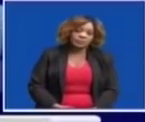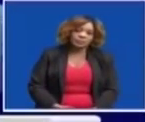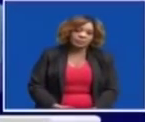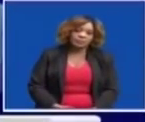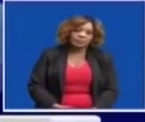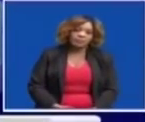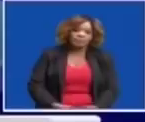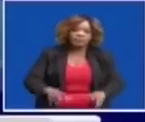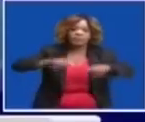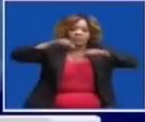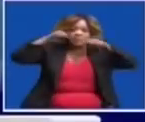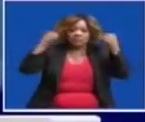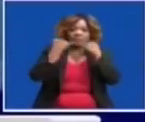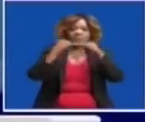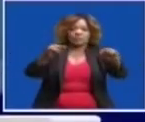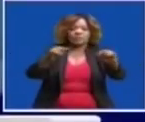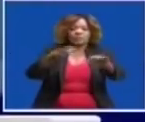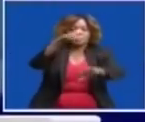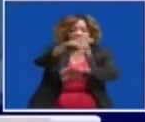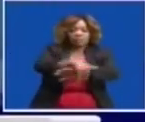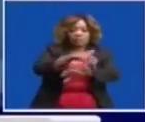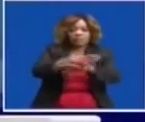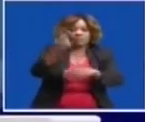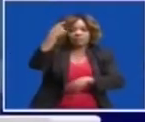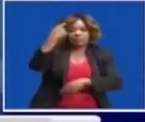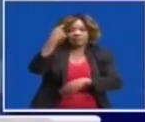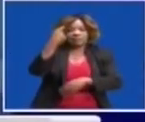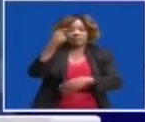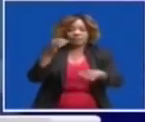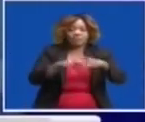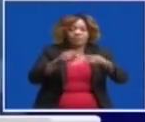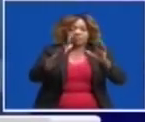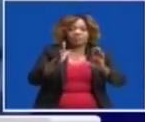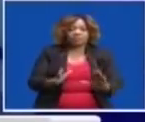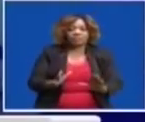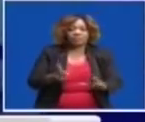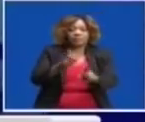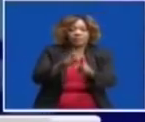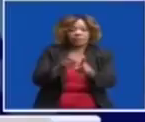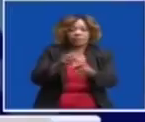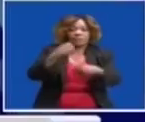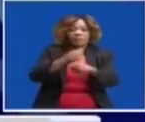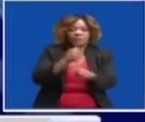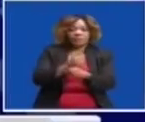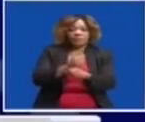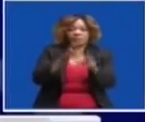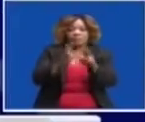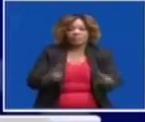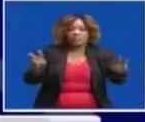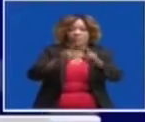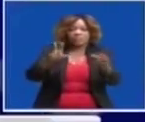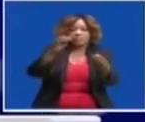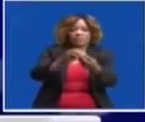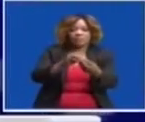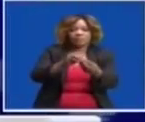It's now time for agriculture news. In the segment tonight, government calls on investors to invest in rice production and value addition